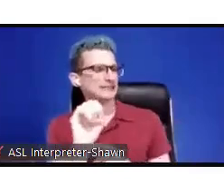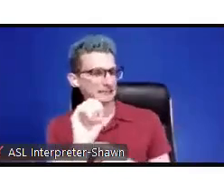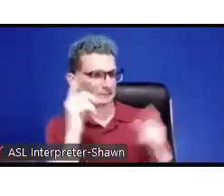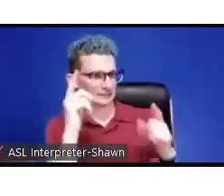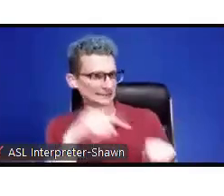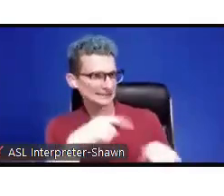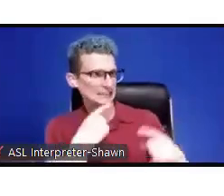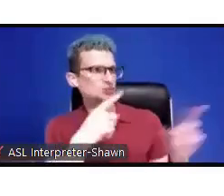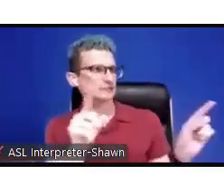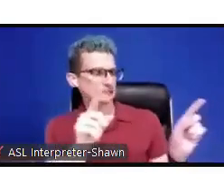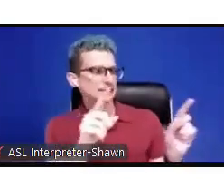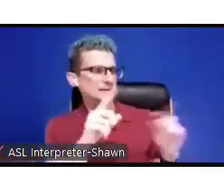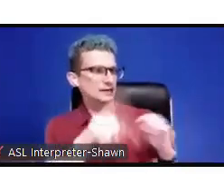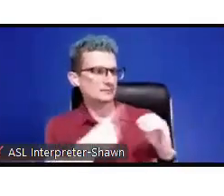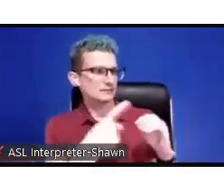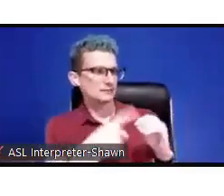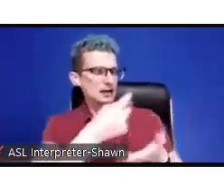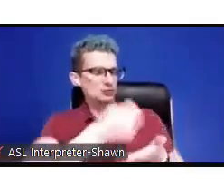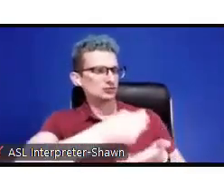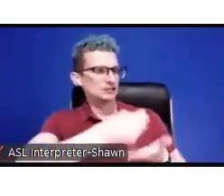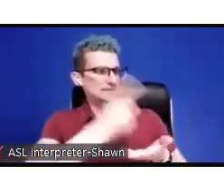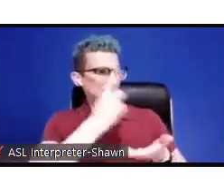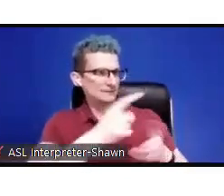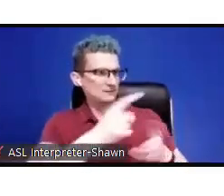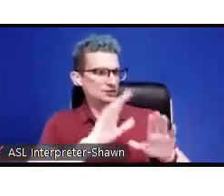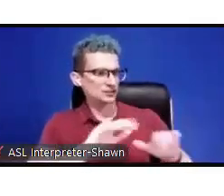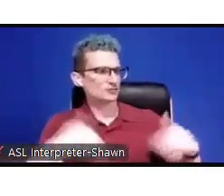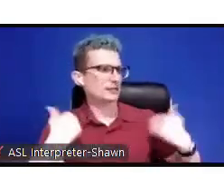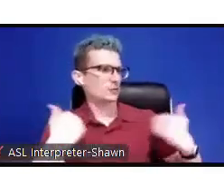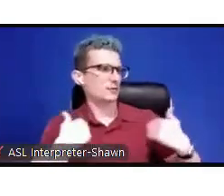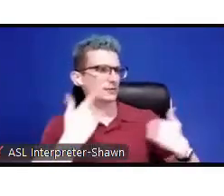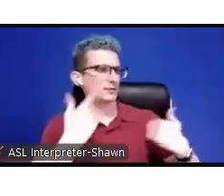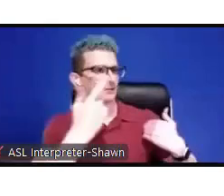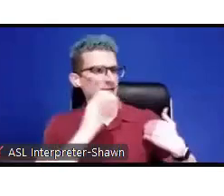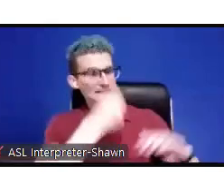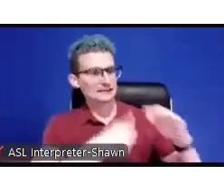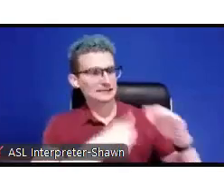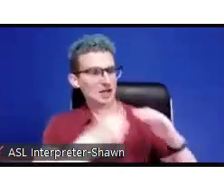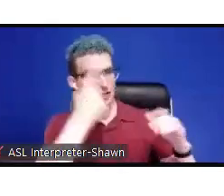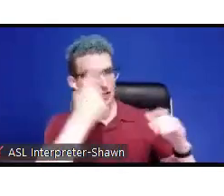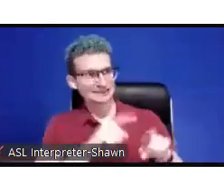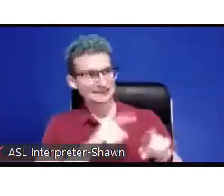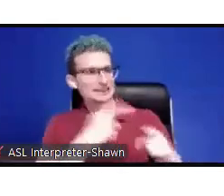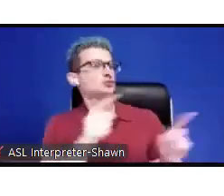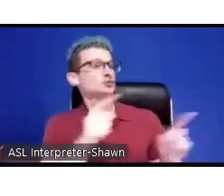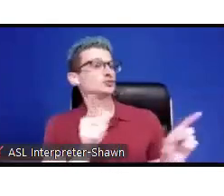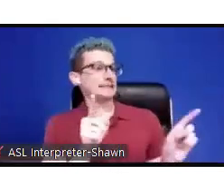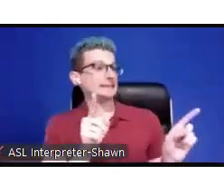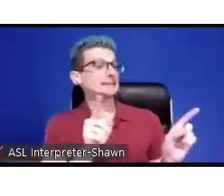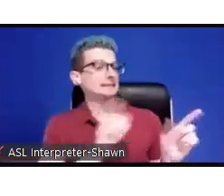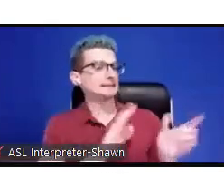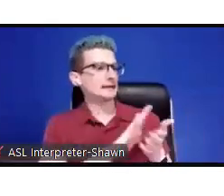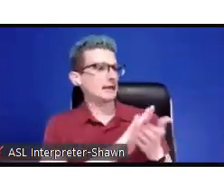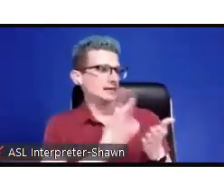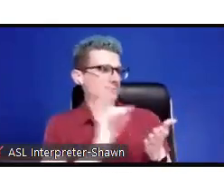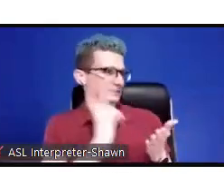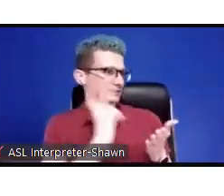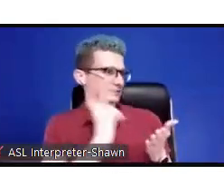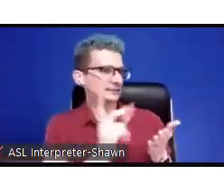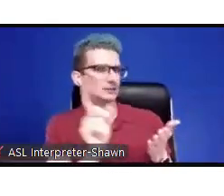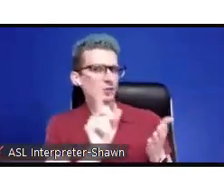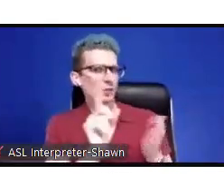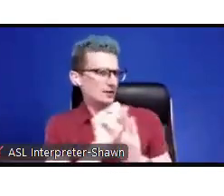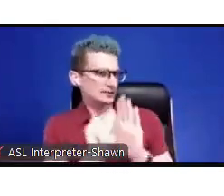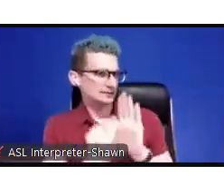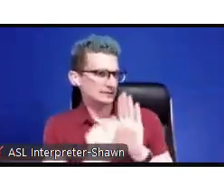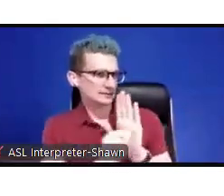and youth and everything like that. Like, because it's under a consent decree, it would be nice to see where the state is